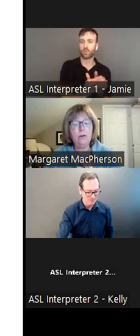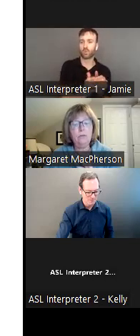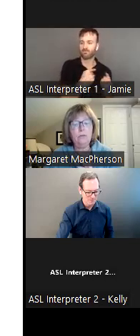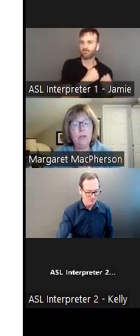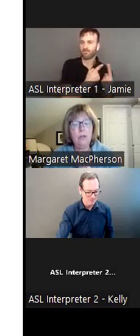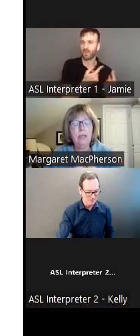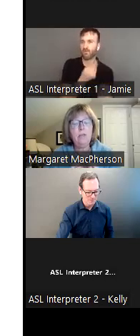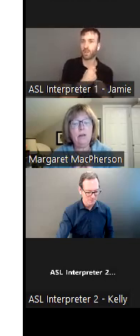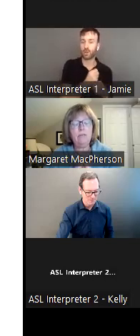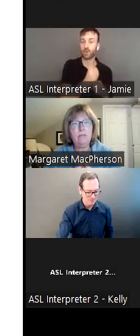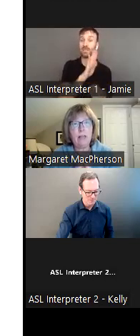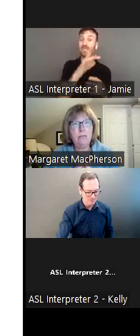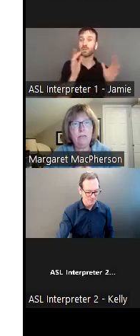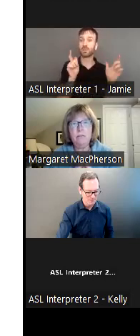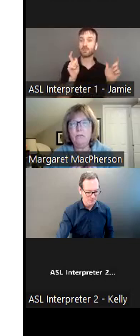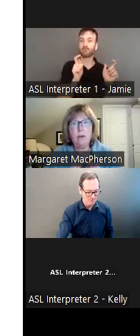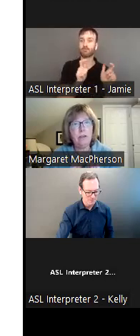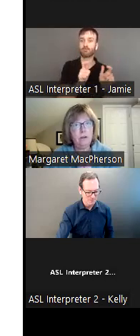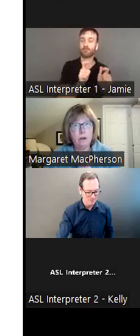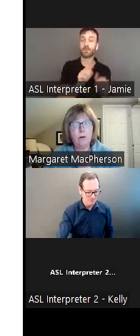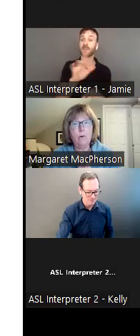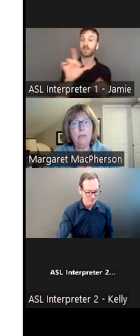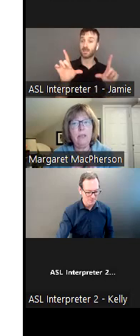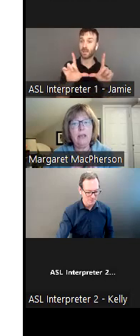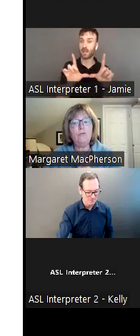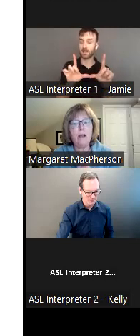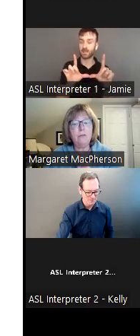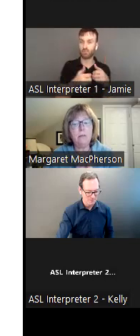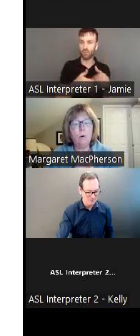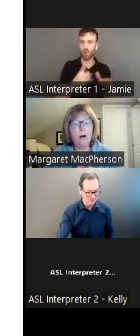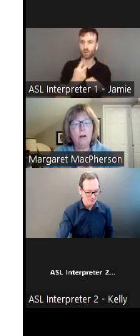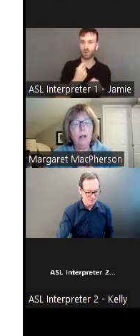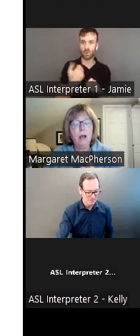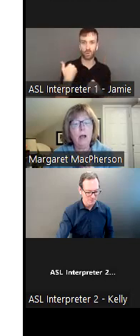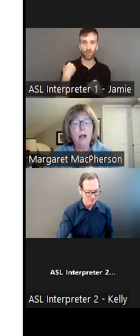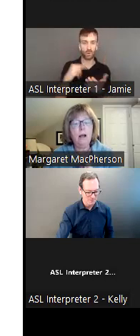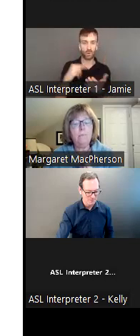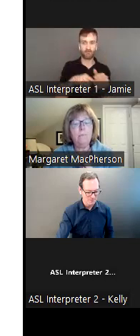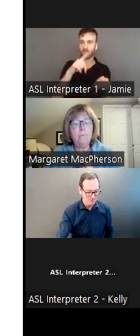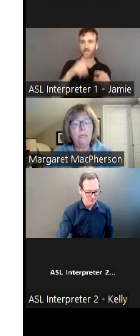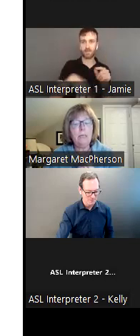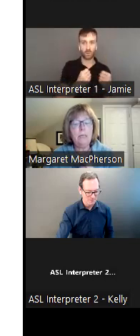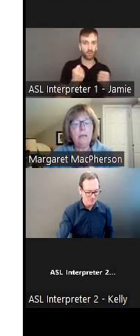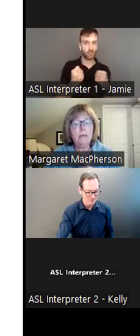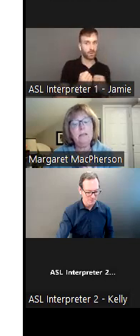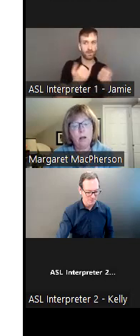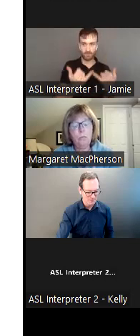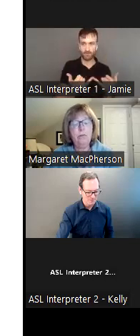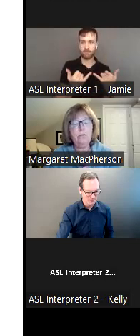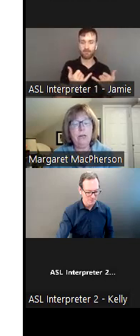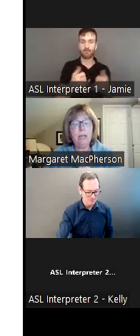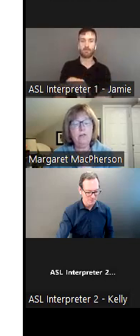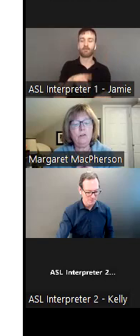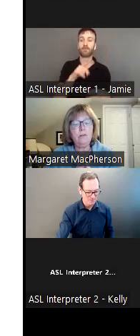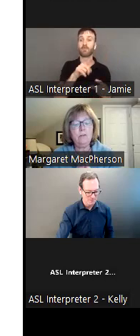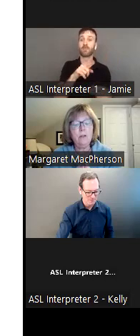few years. He lost his license. It's a year ago. He can't drive anymore. He needs help with